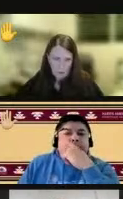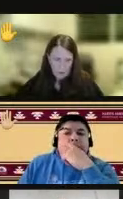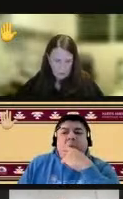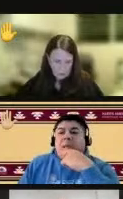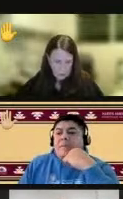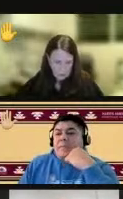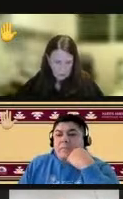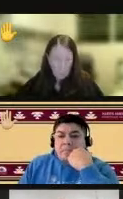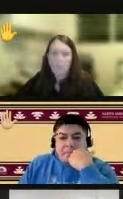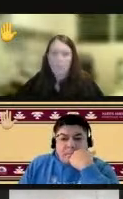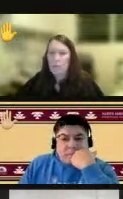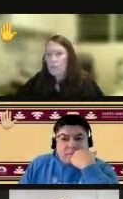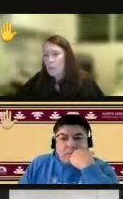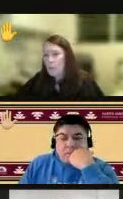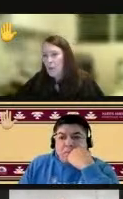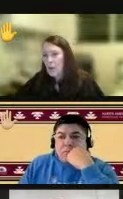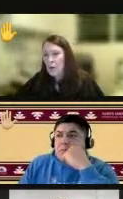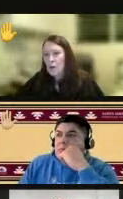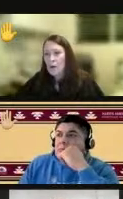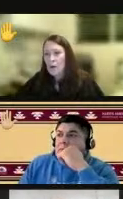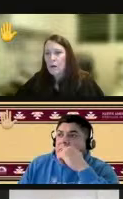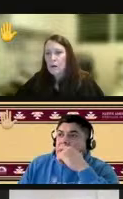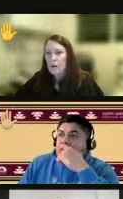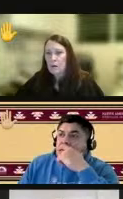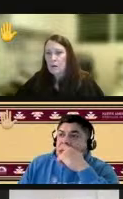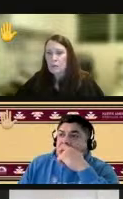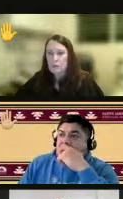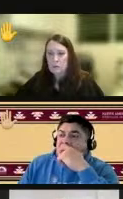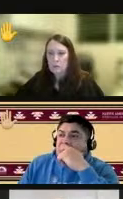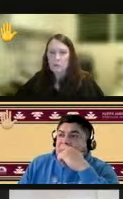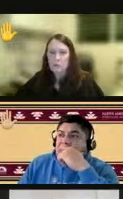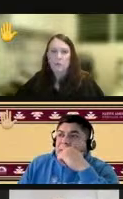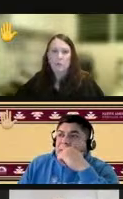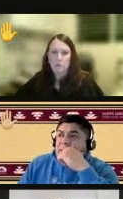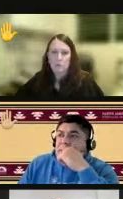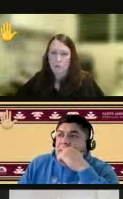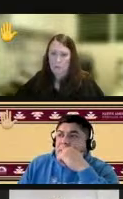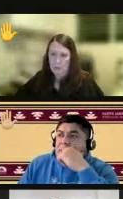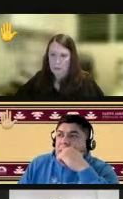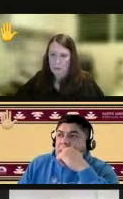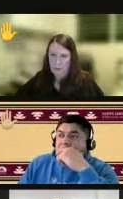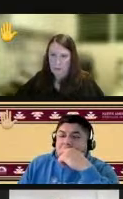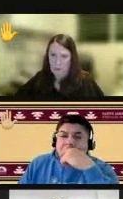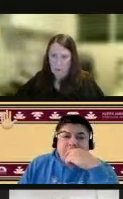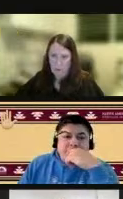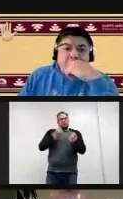for our round robin. If there's any additional comment, suggestion, changes you'd